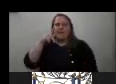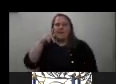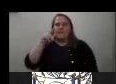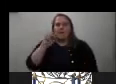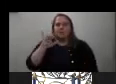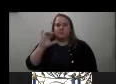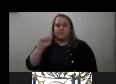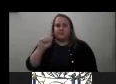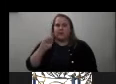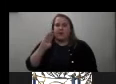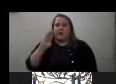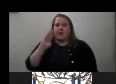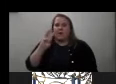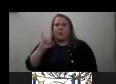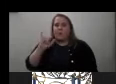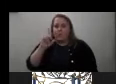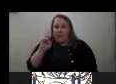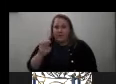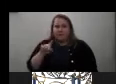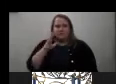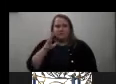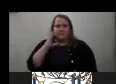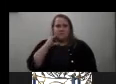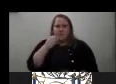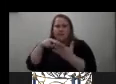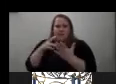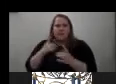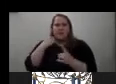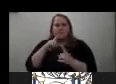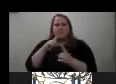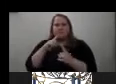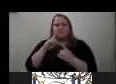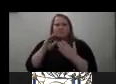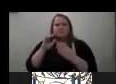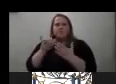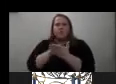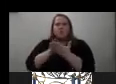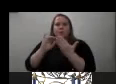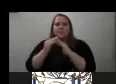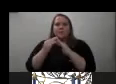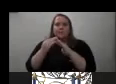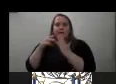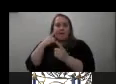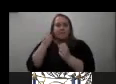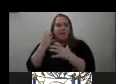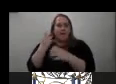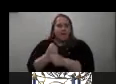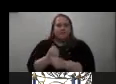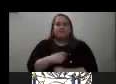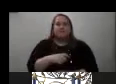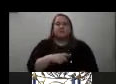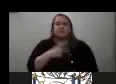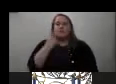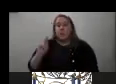muses and a beautiful prima ballerina for New York City Ballet for many years. You can see that